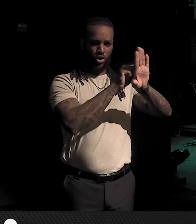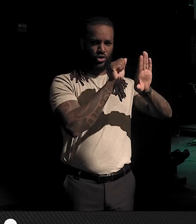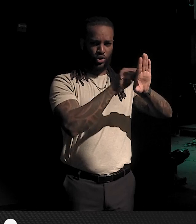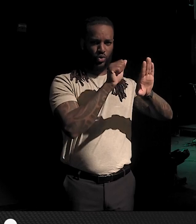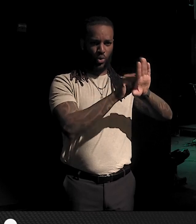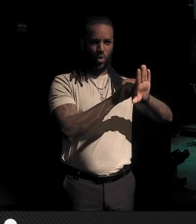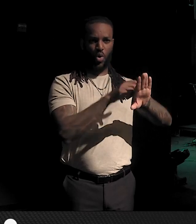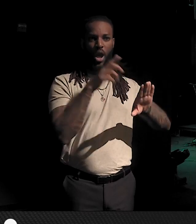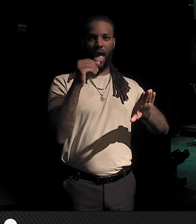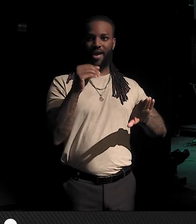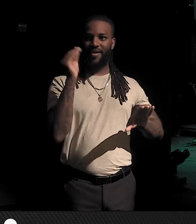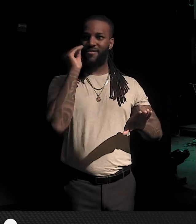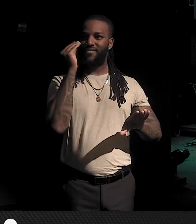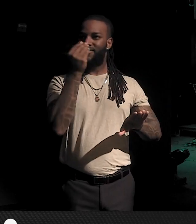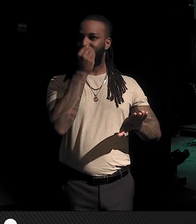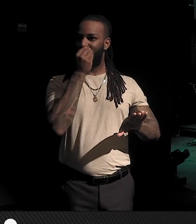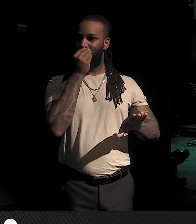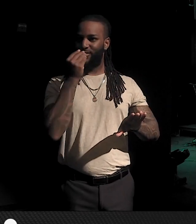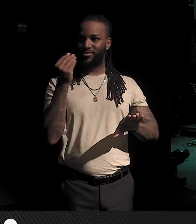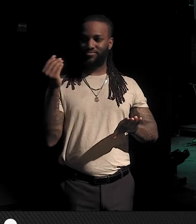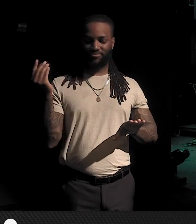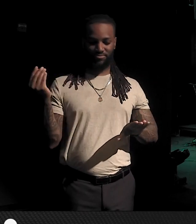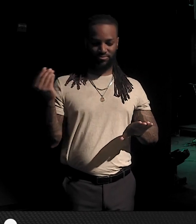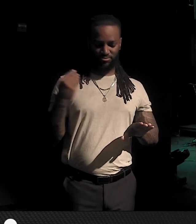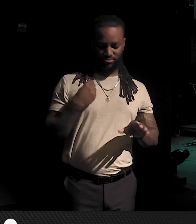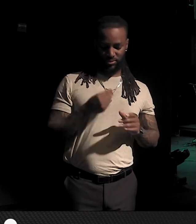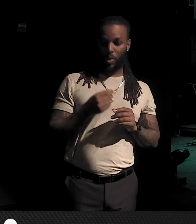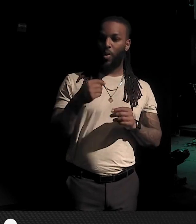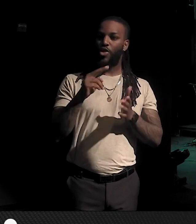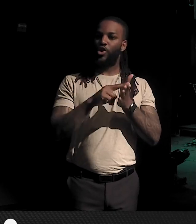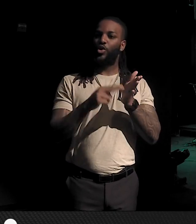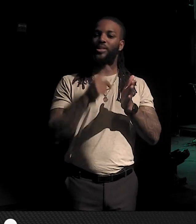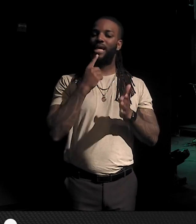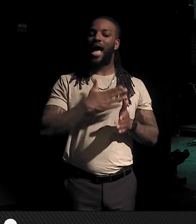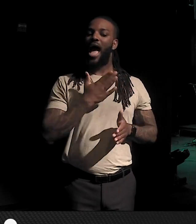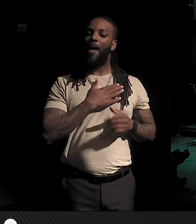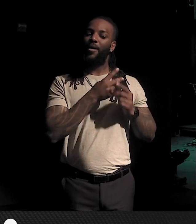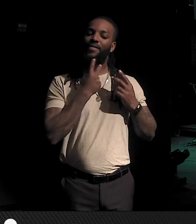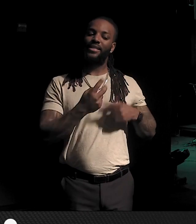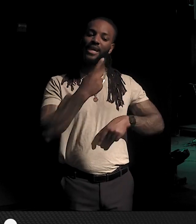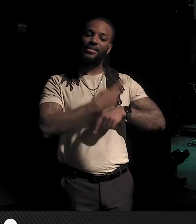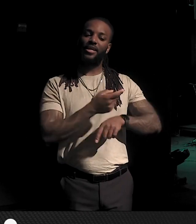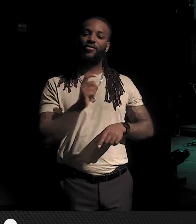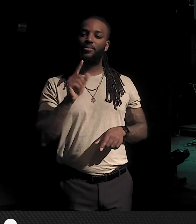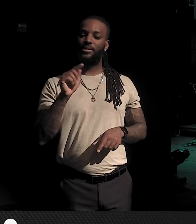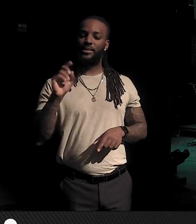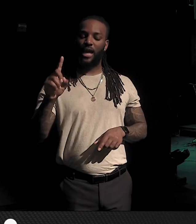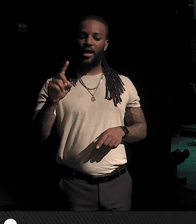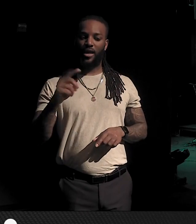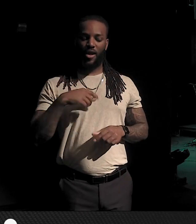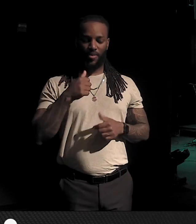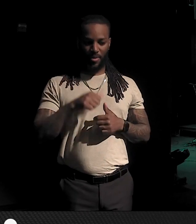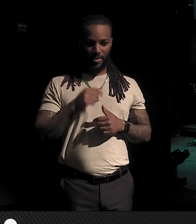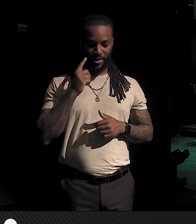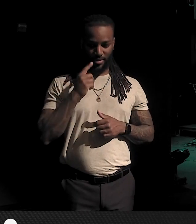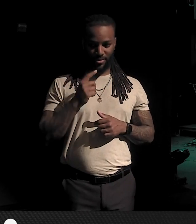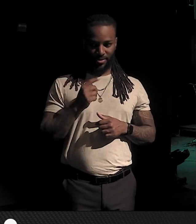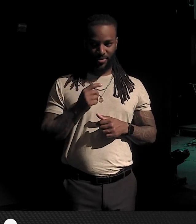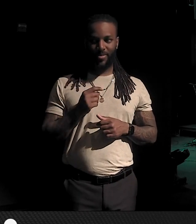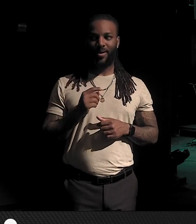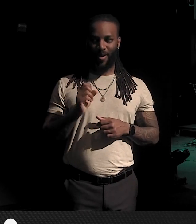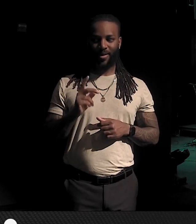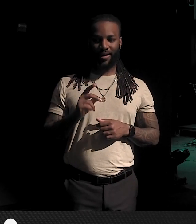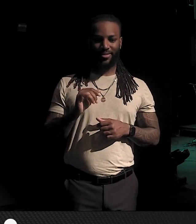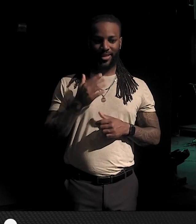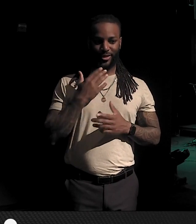a dozen roses delivered to my first bell with a note that just said, Happy Valentine's Day, Todd. And I remember thinking, okay, that was good. That's smooth. I